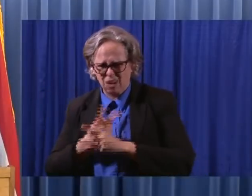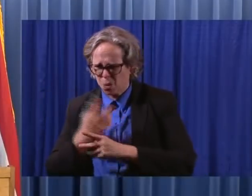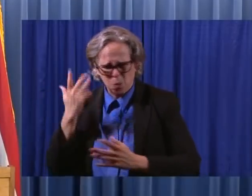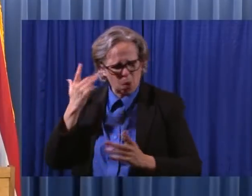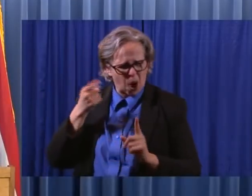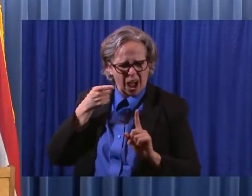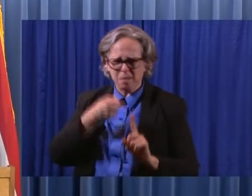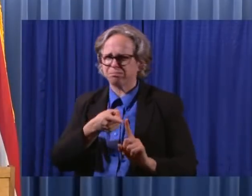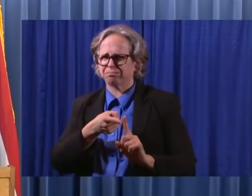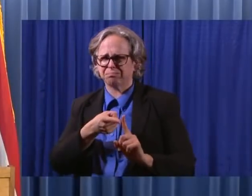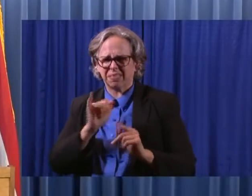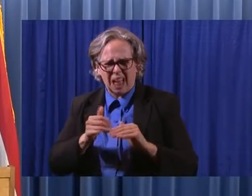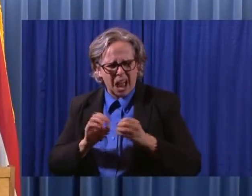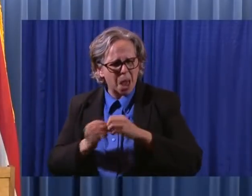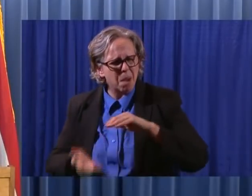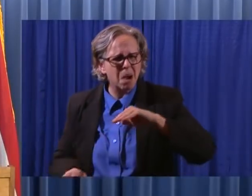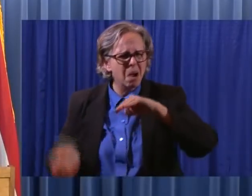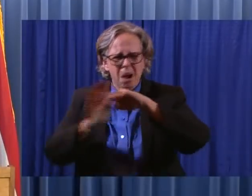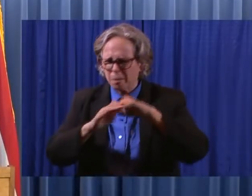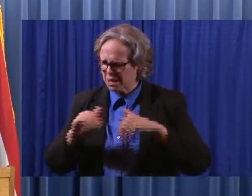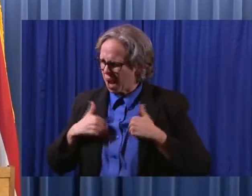seeing this with young people?